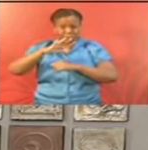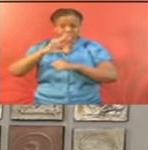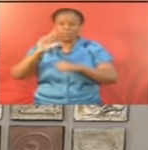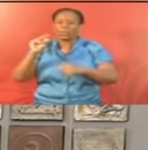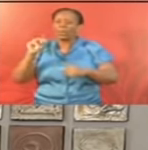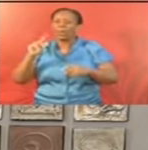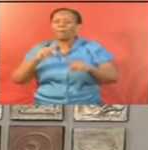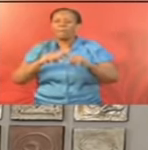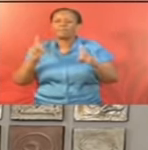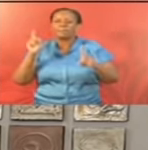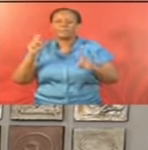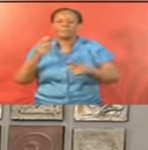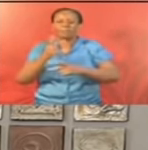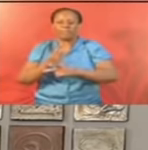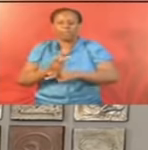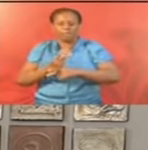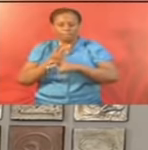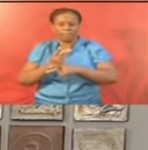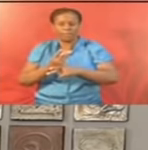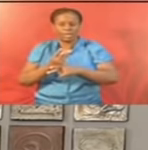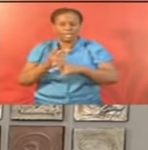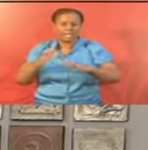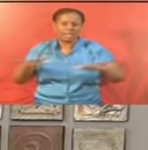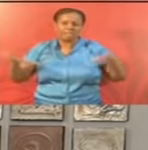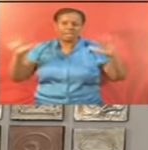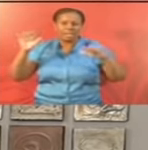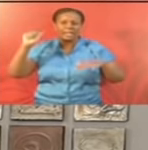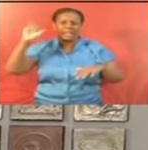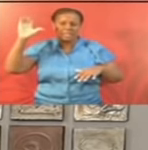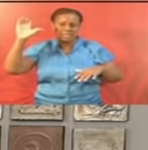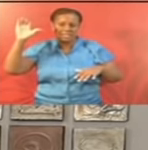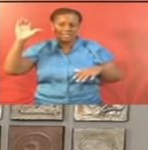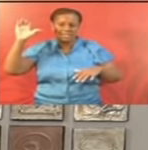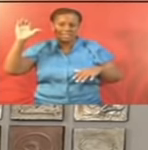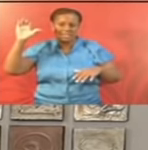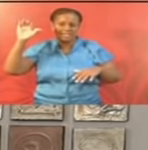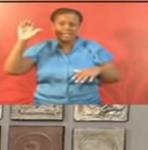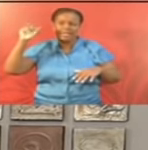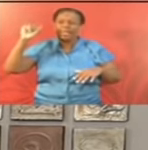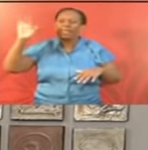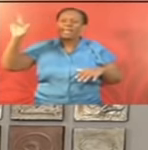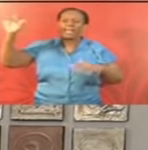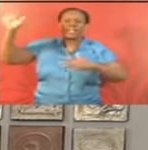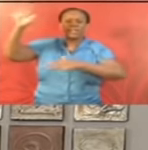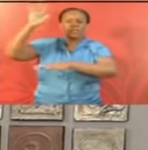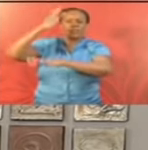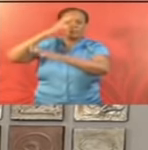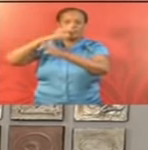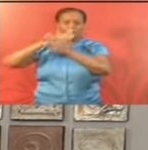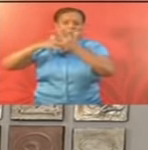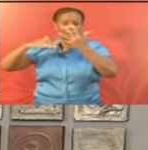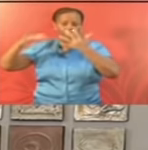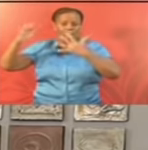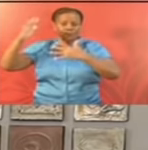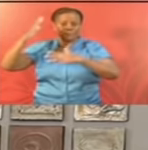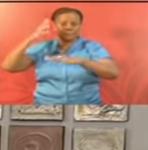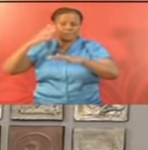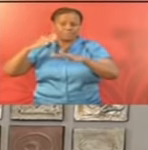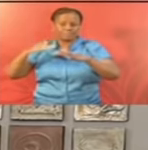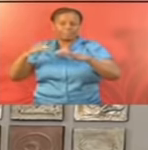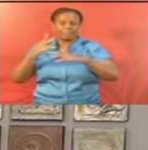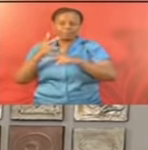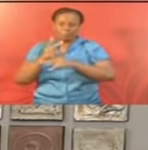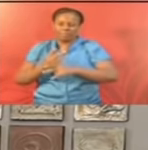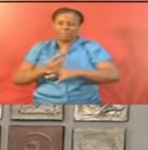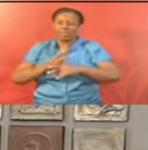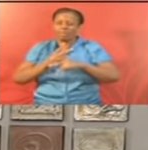within situations where air is being recirculated is higher if you have an aerosol generating procedure inside of